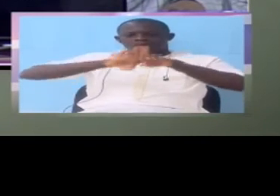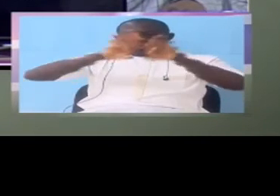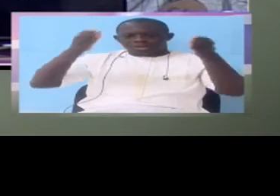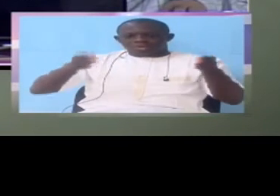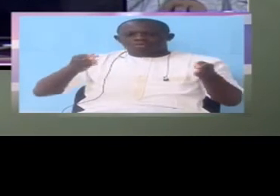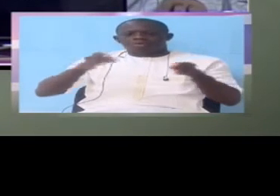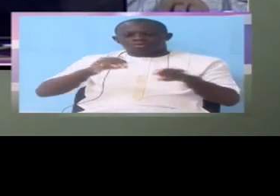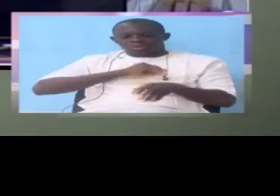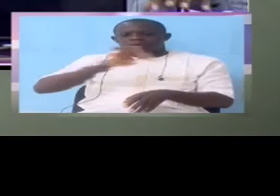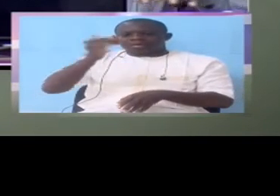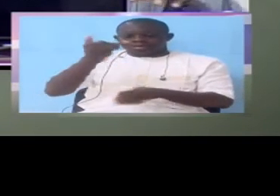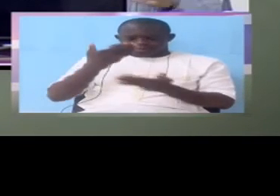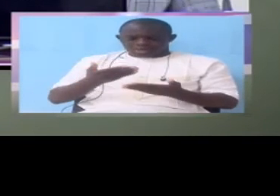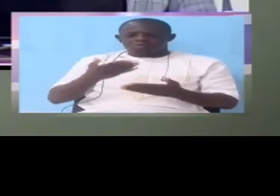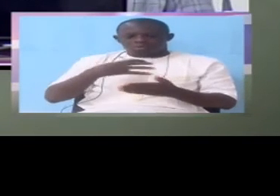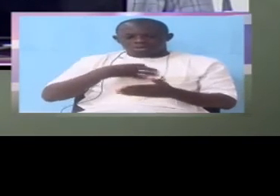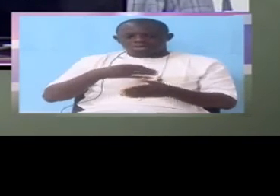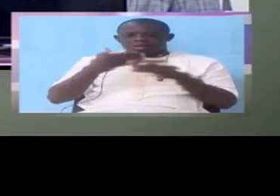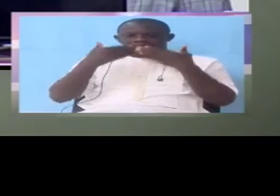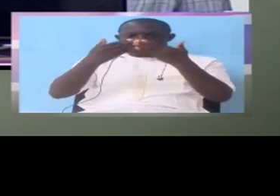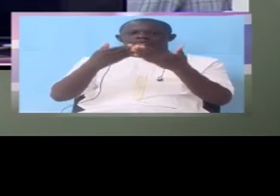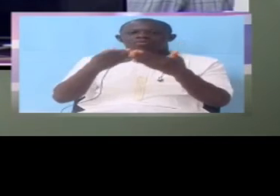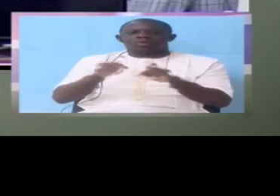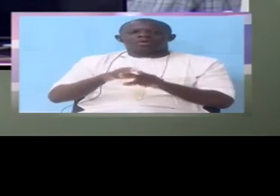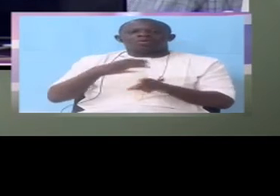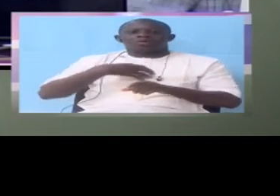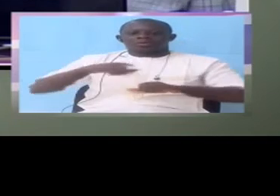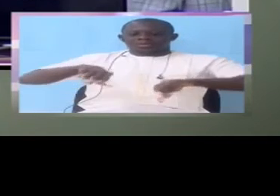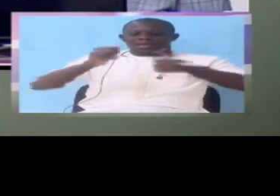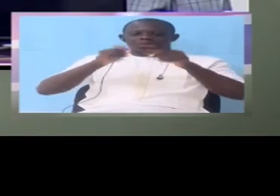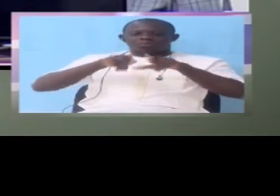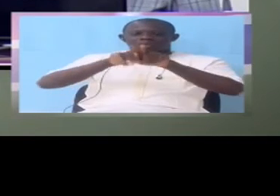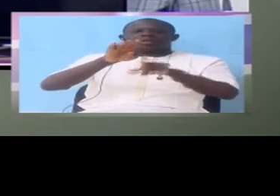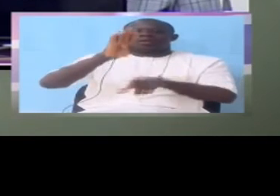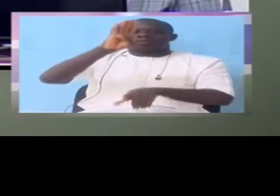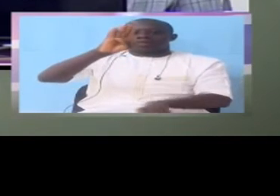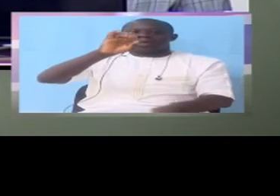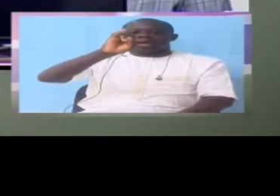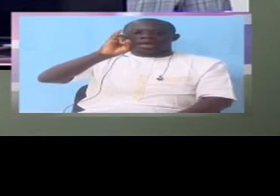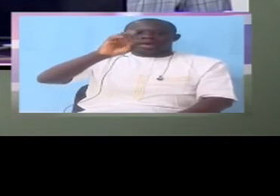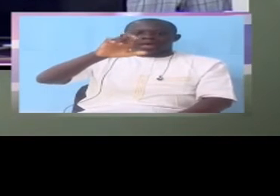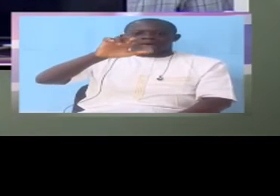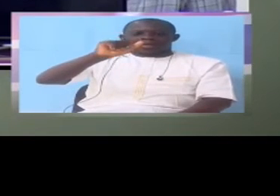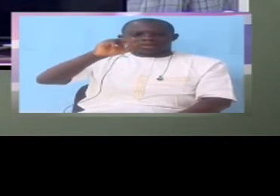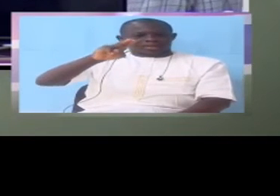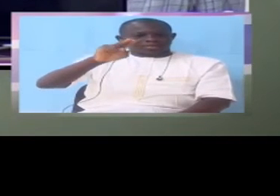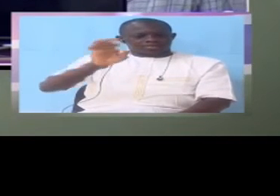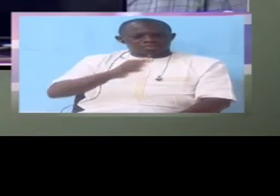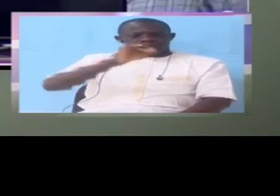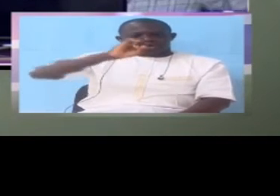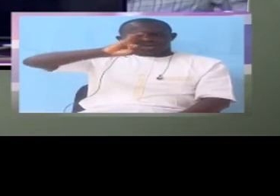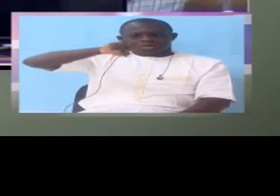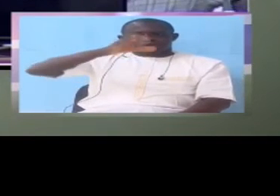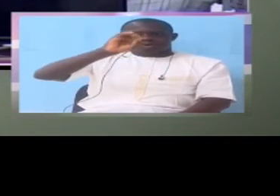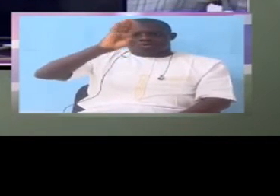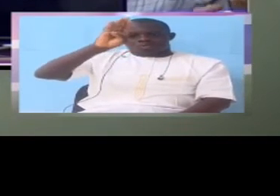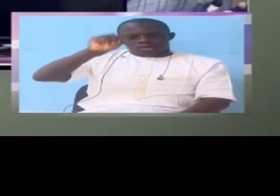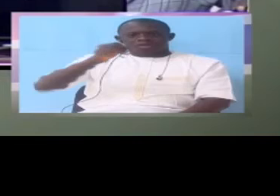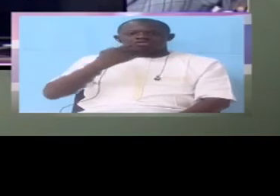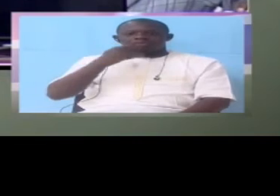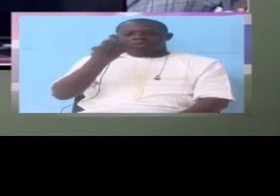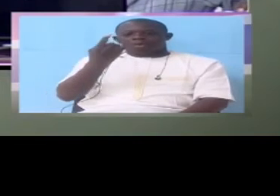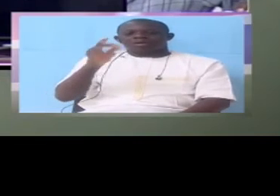then. Let me start with Bilan Job, number one. You have Tijang